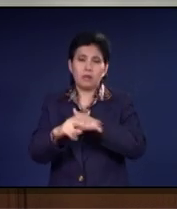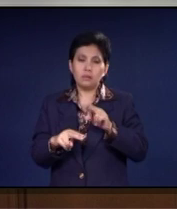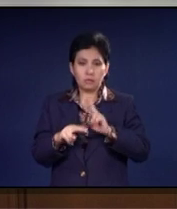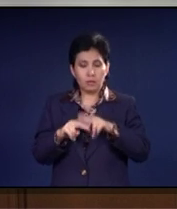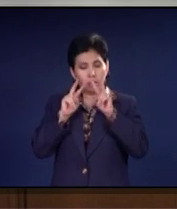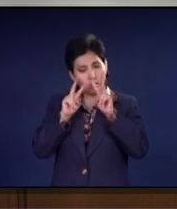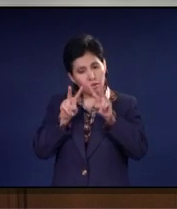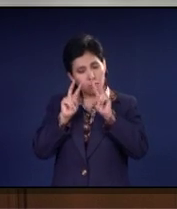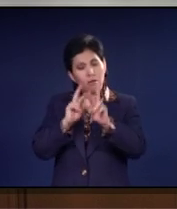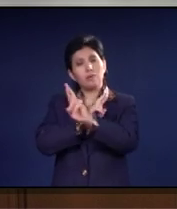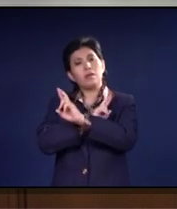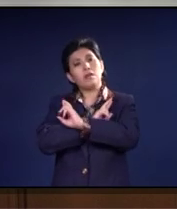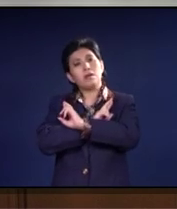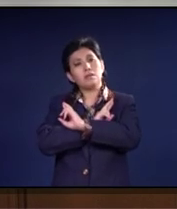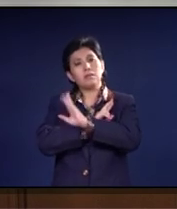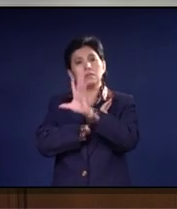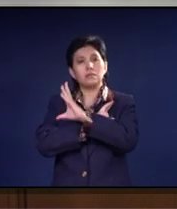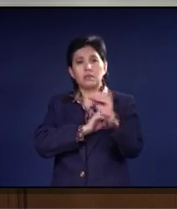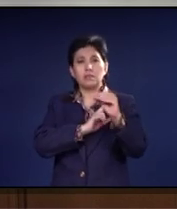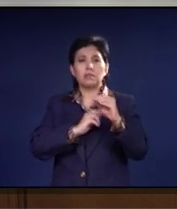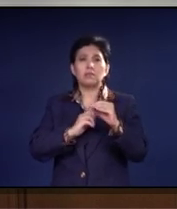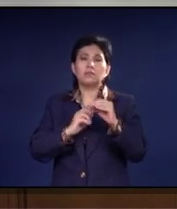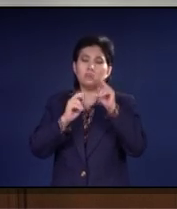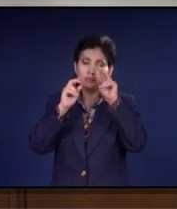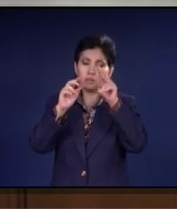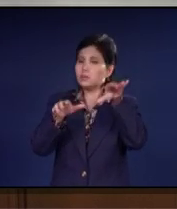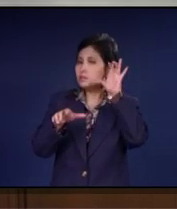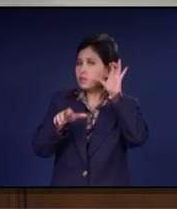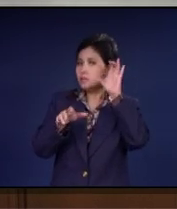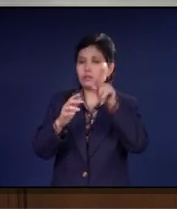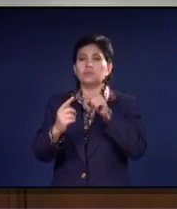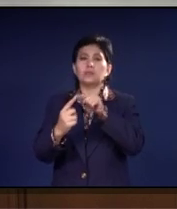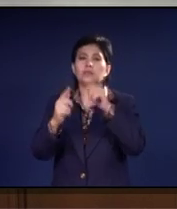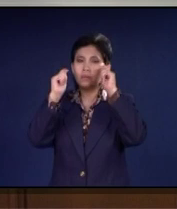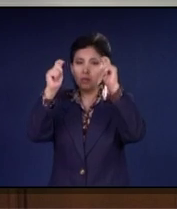in nicely and relaxingly and just enjoy the tutorial.